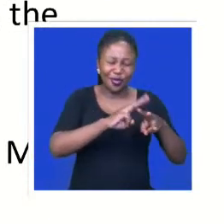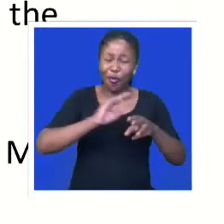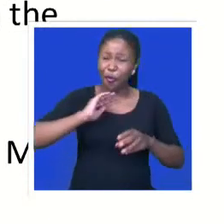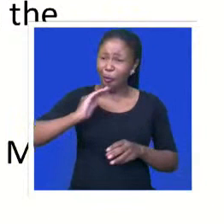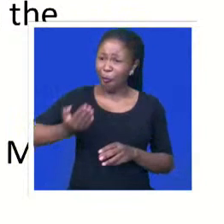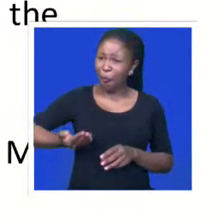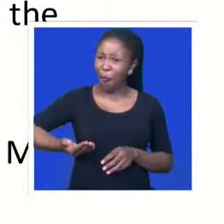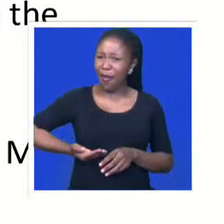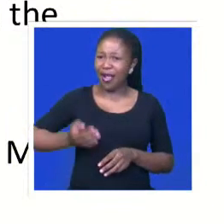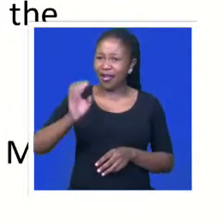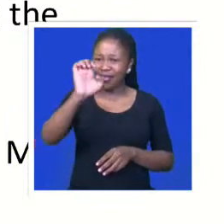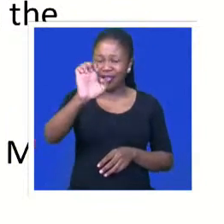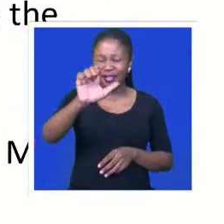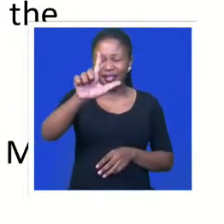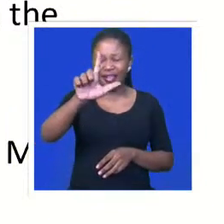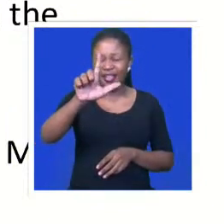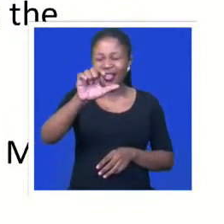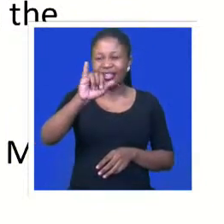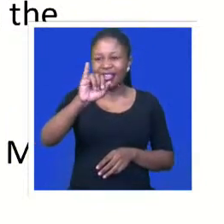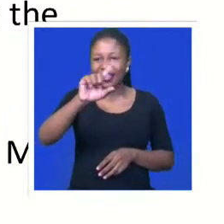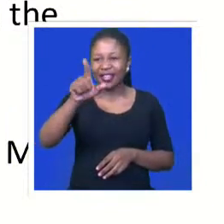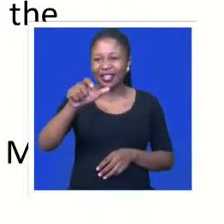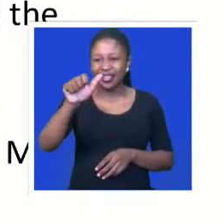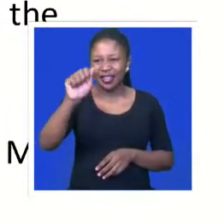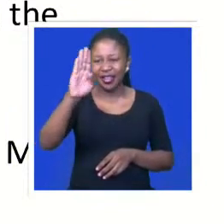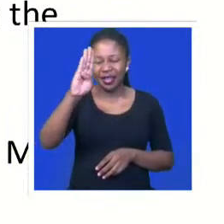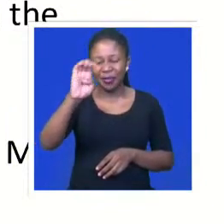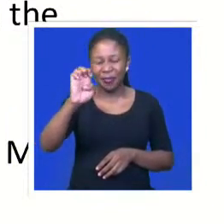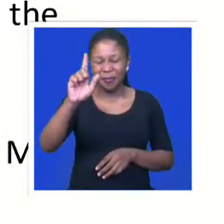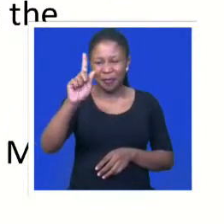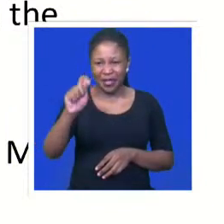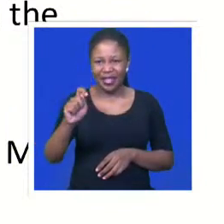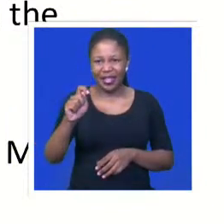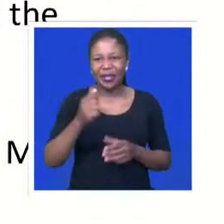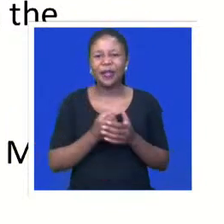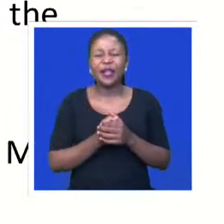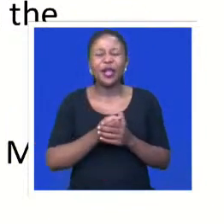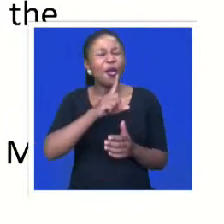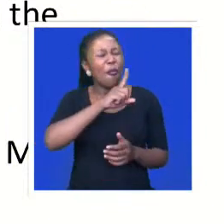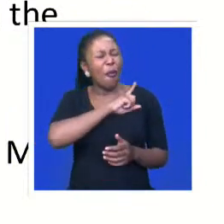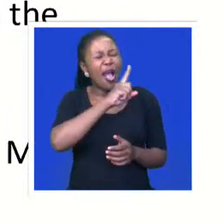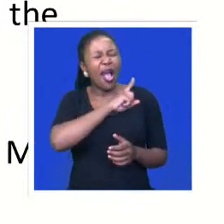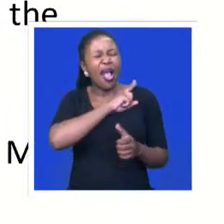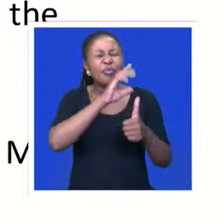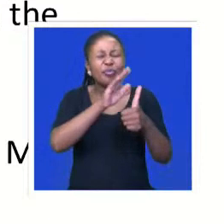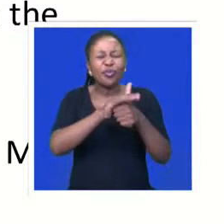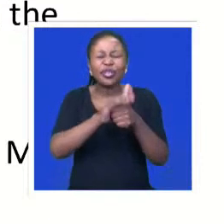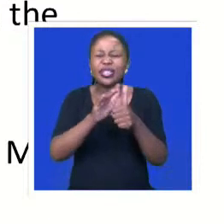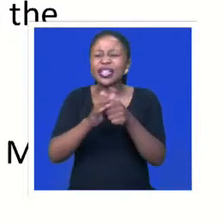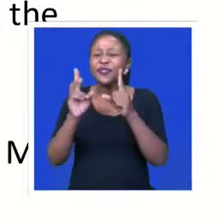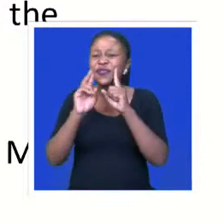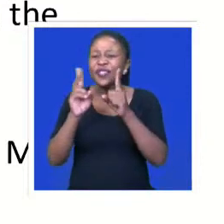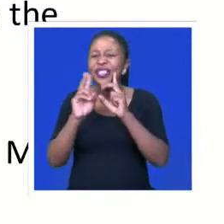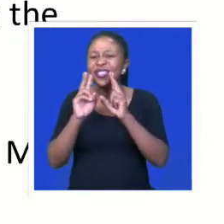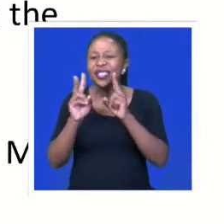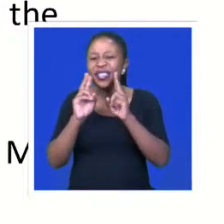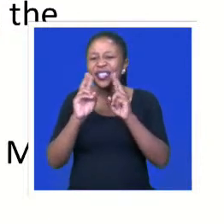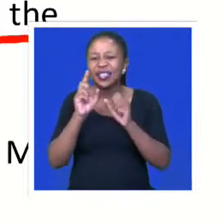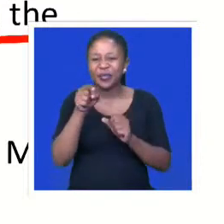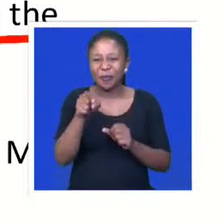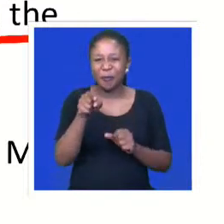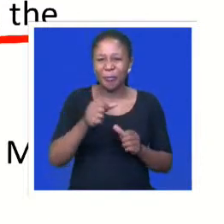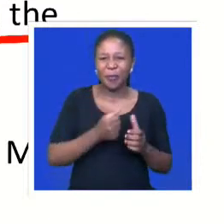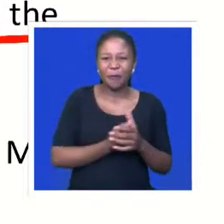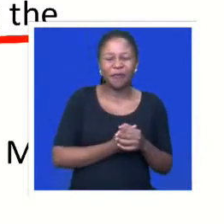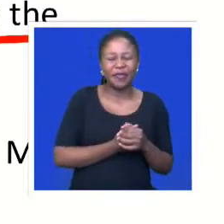Elizabeth, outline content of the Magnificat, explain how Mary's character is